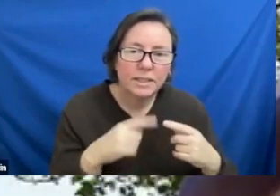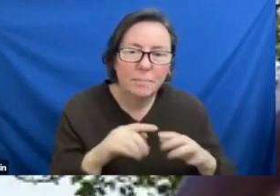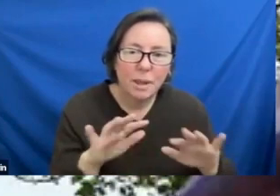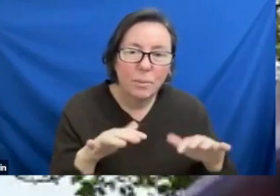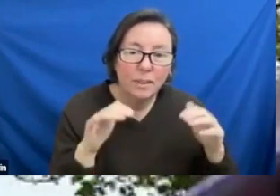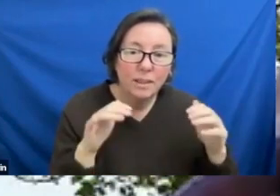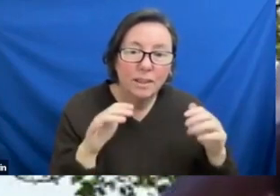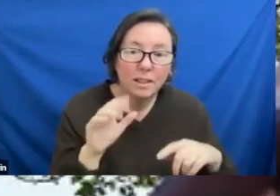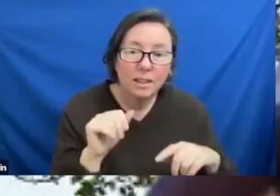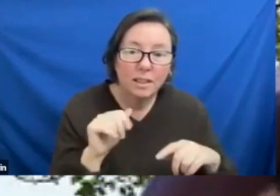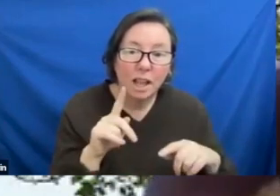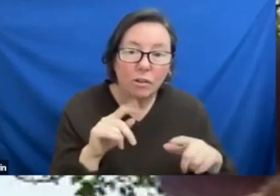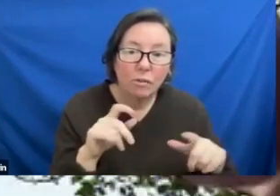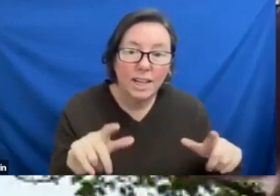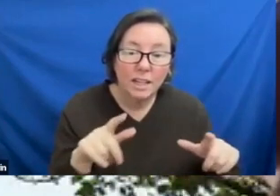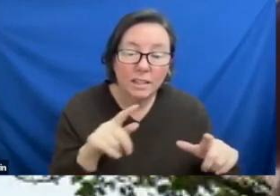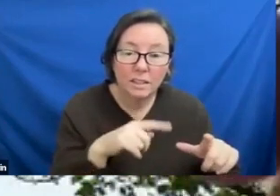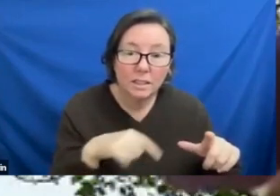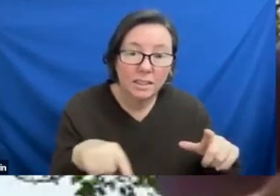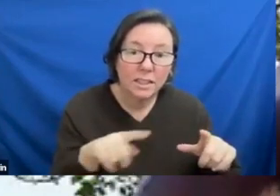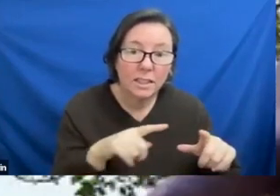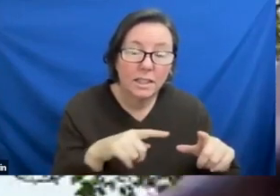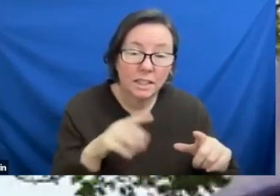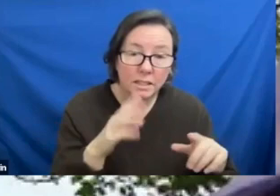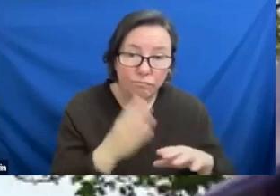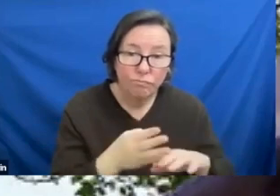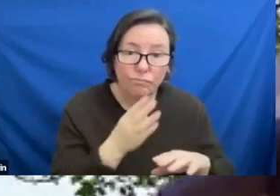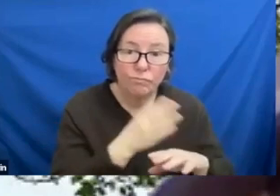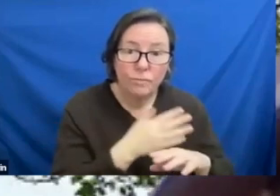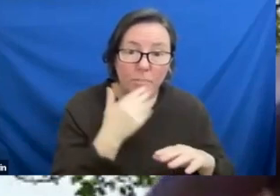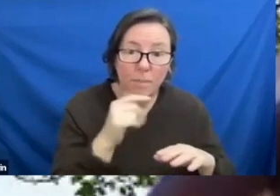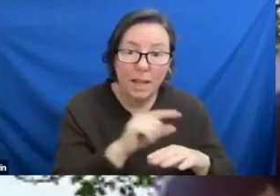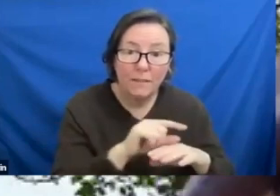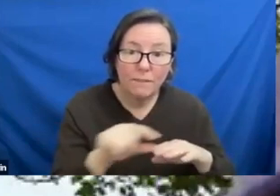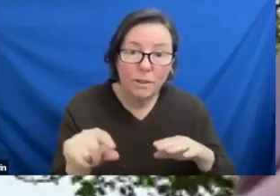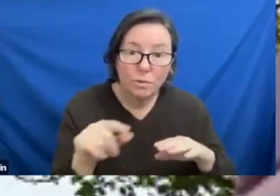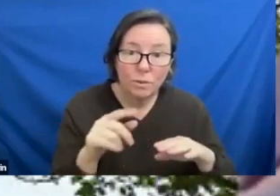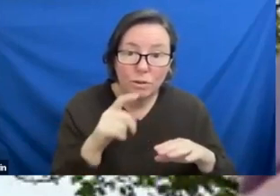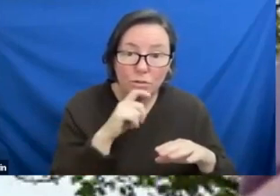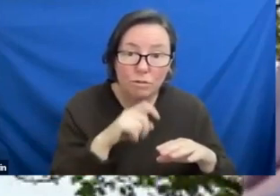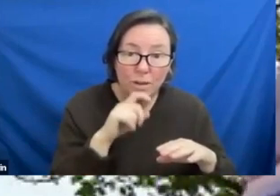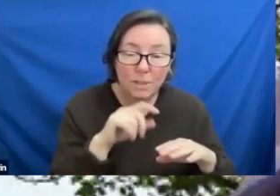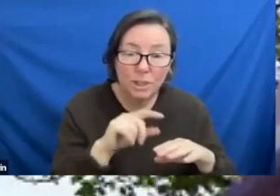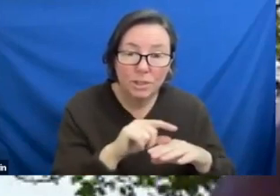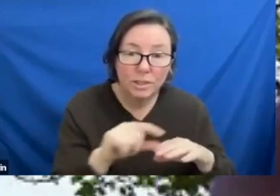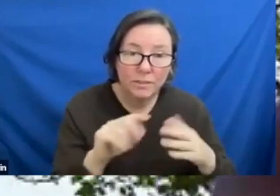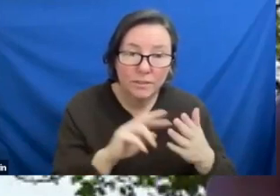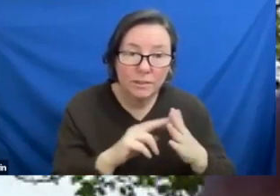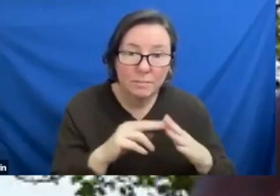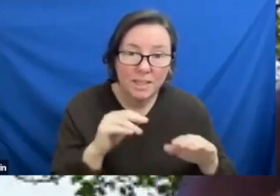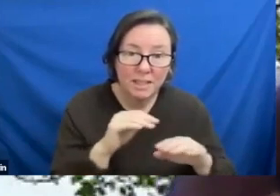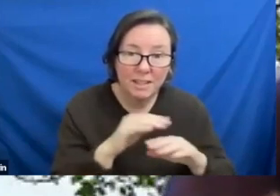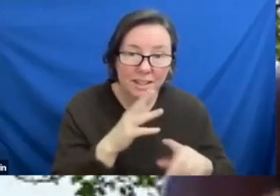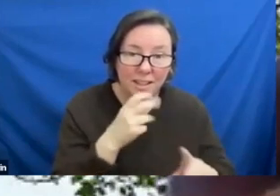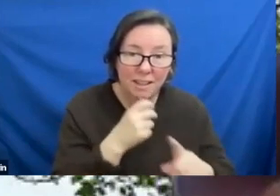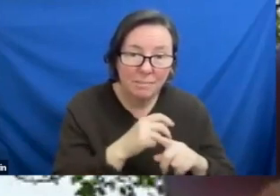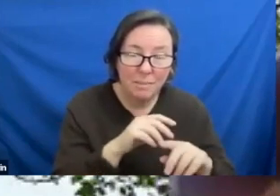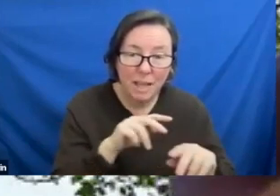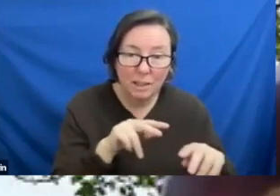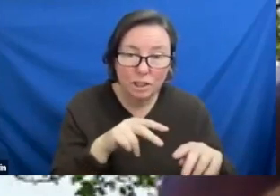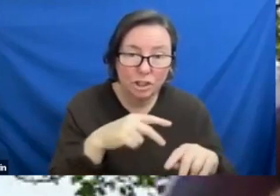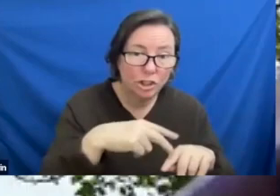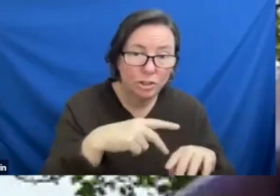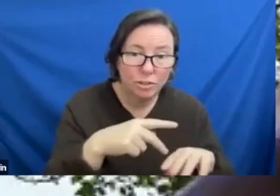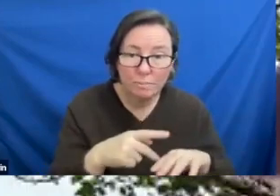So with the arena going to a better rubber surface, how does it impact foot pivoting? And then